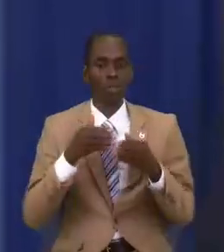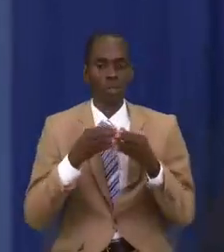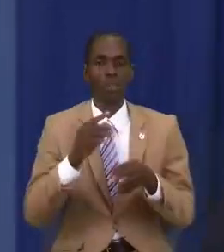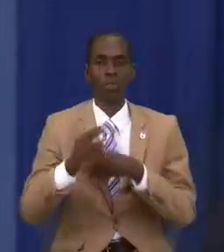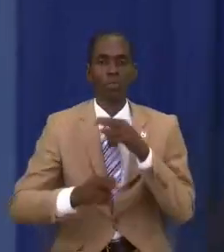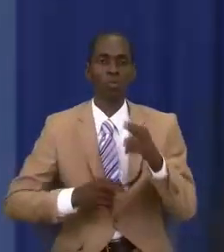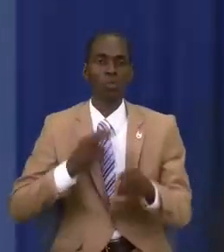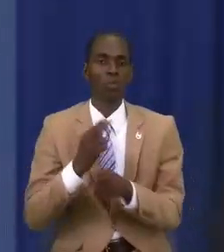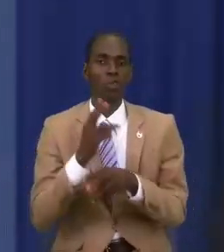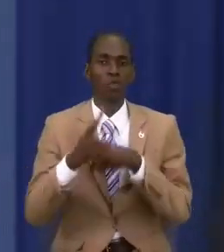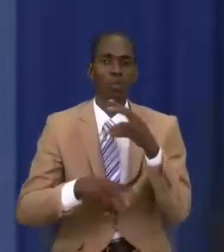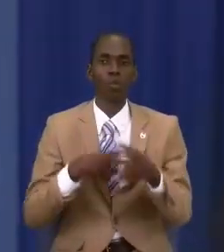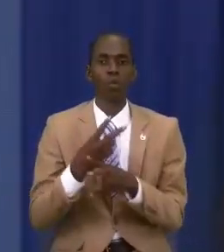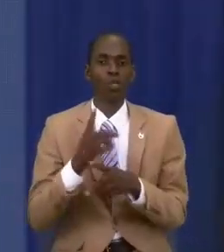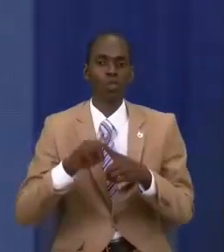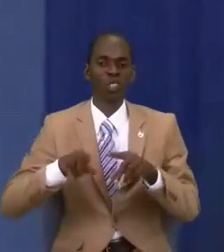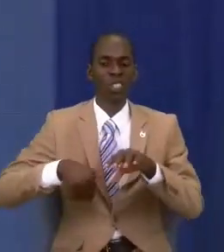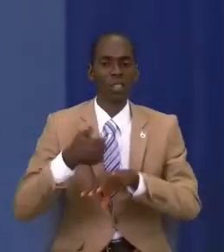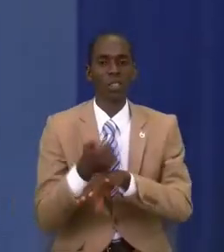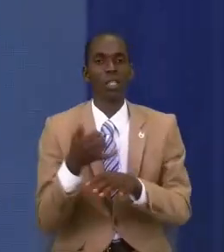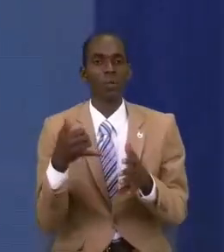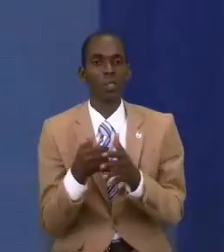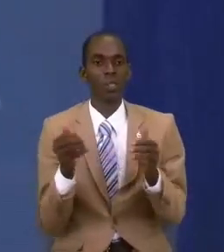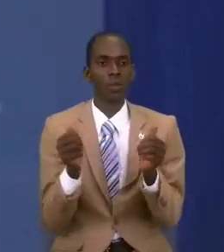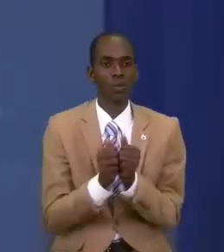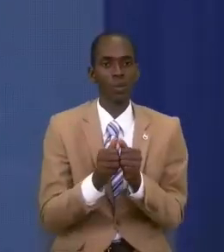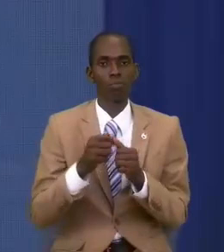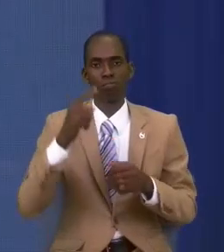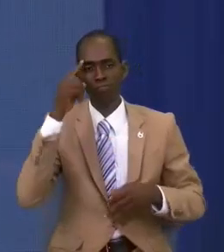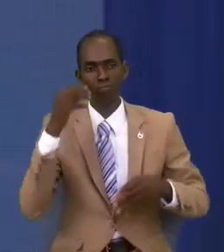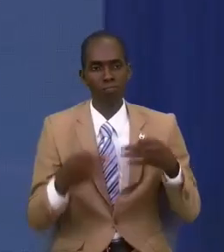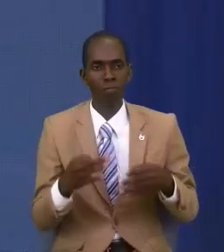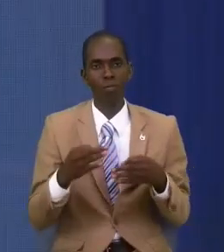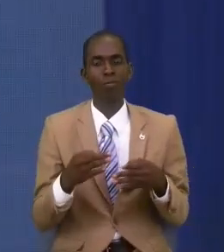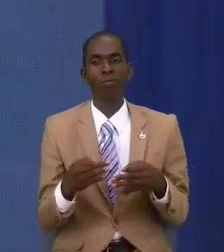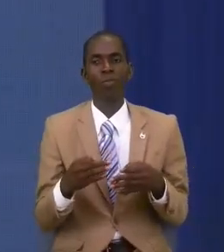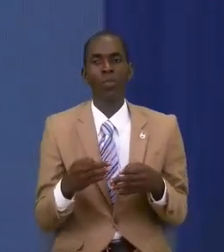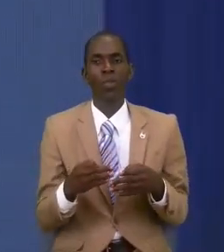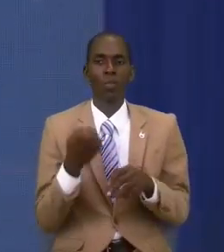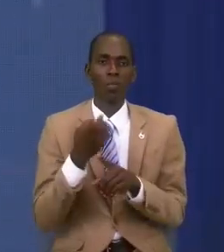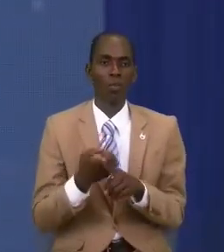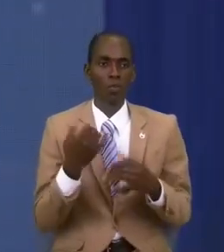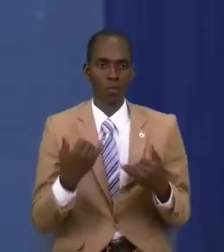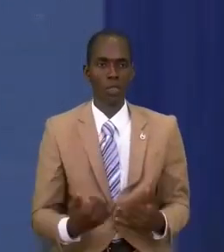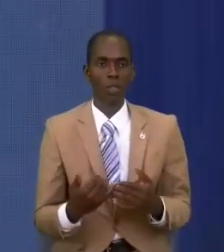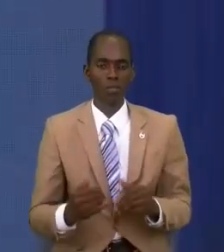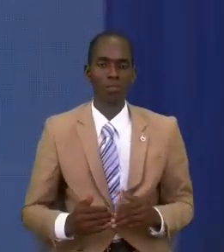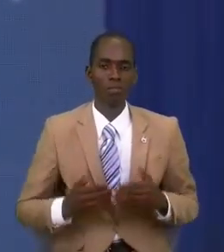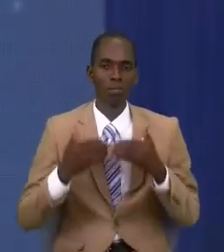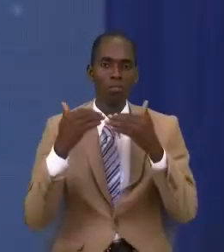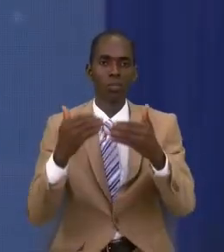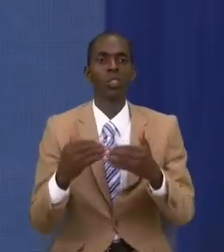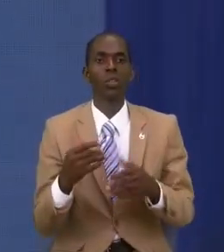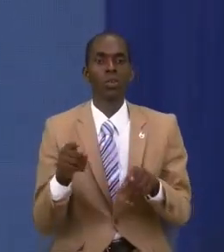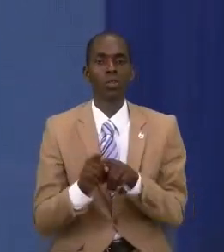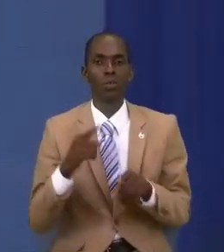with judgment, with justice from henceforth, even forever. And the zeal of the